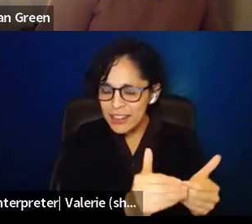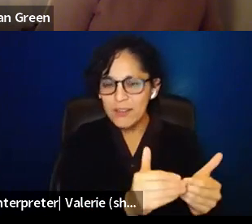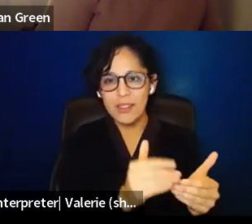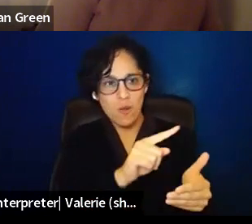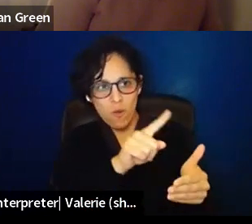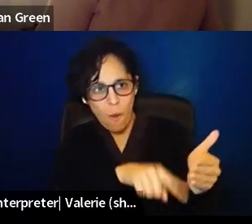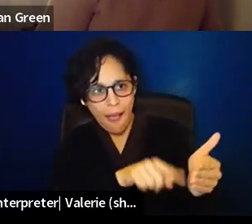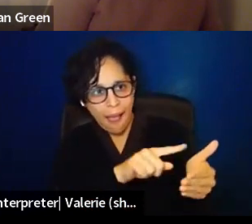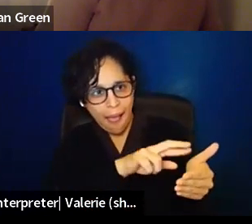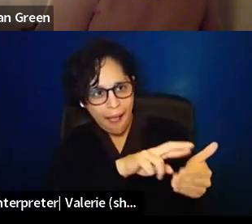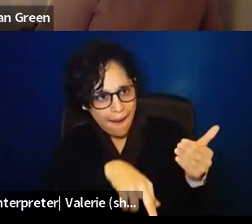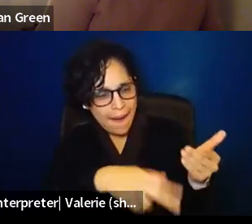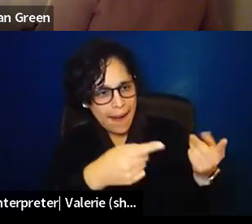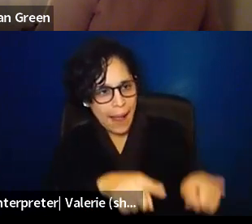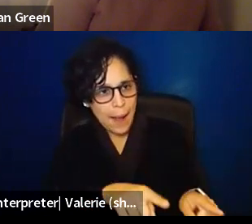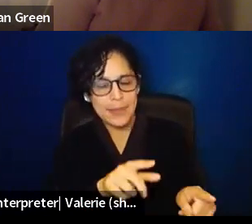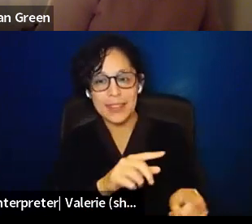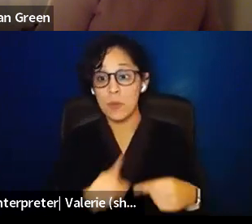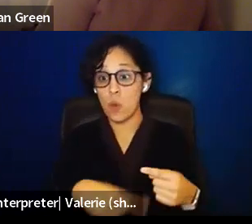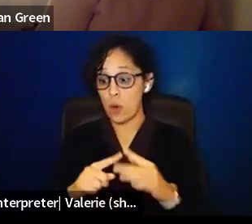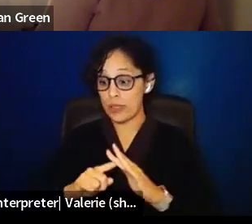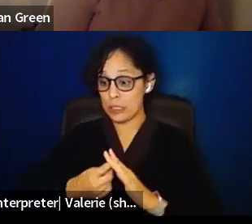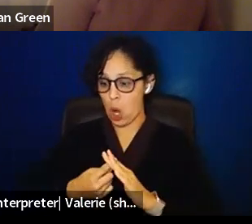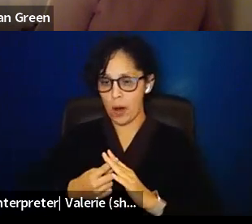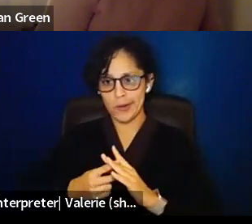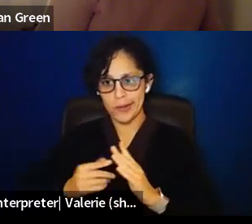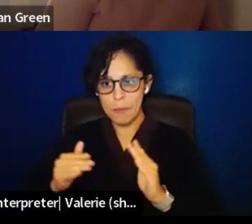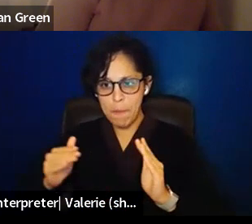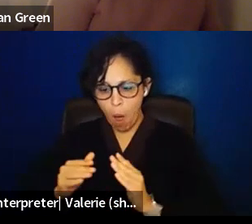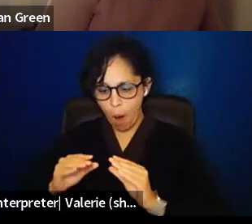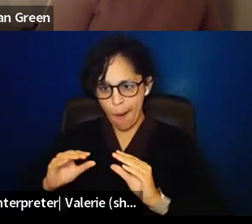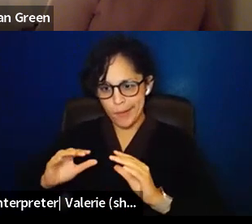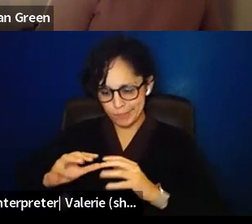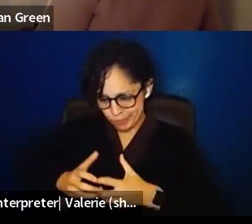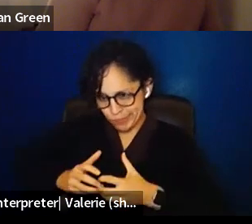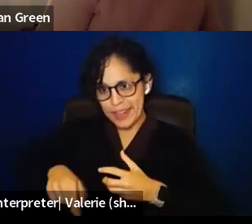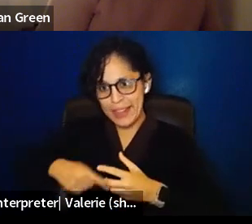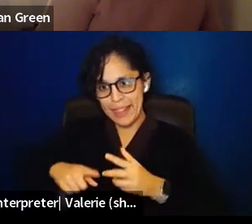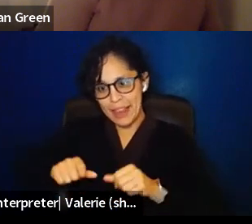of microscopic, it can build out to a change in the culture generally and nationally.